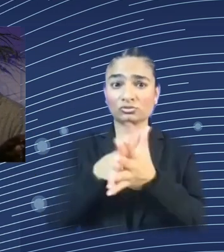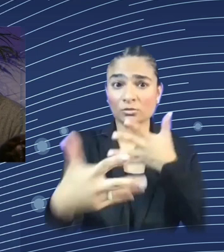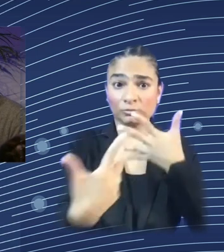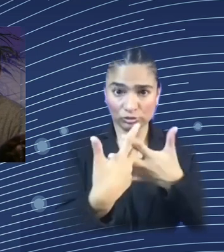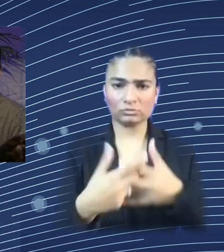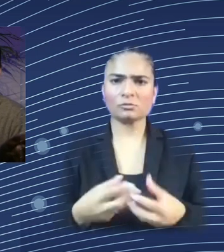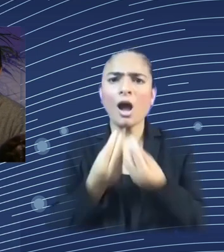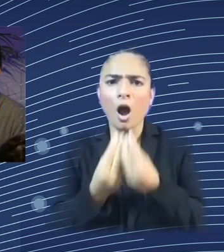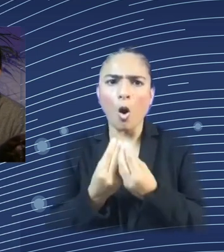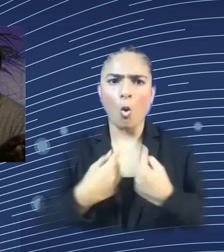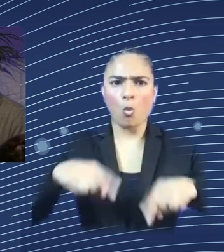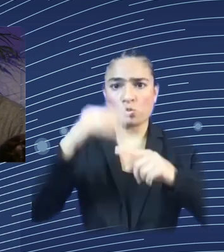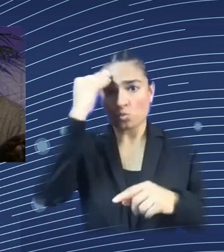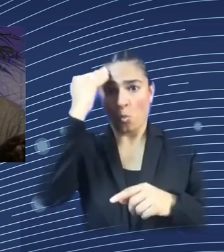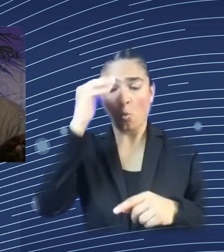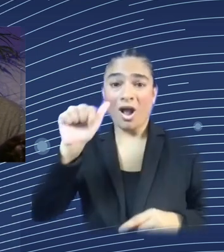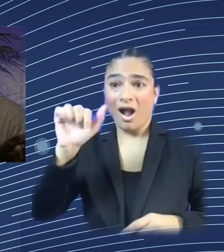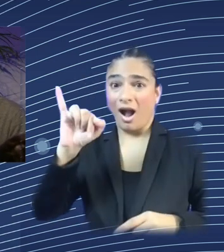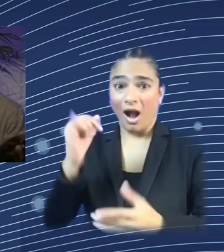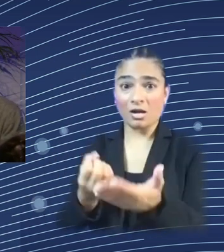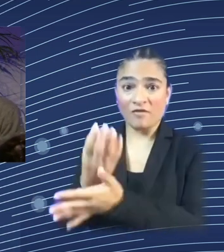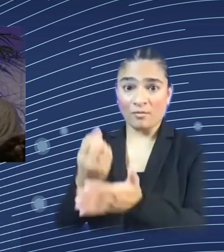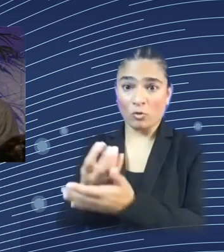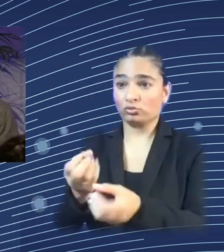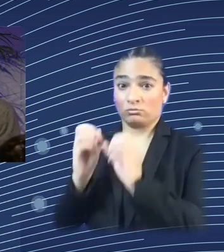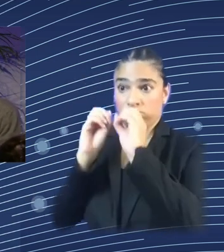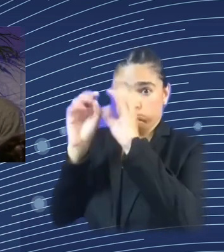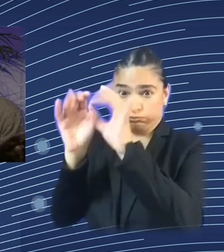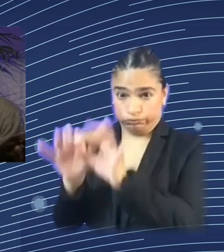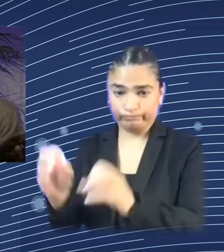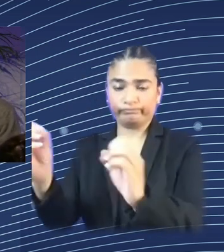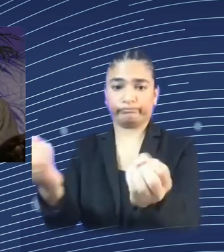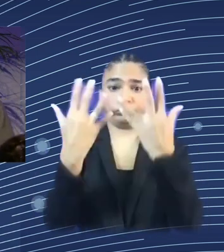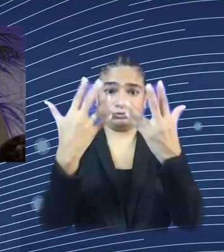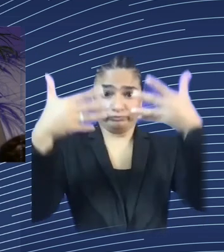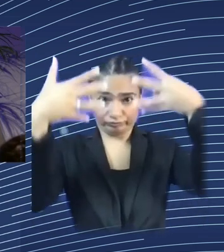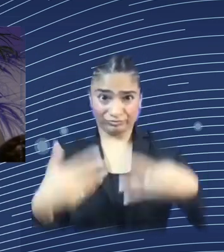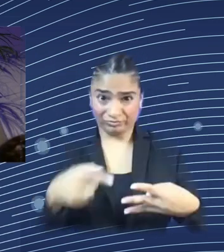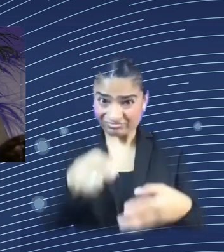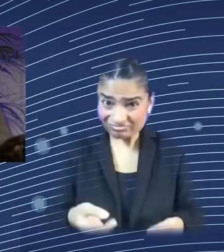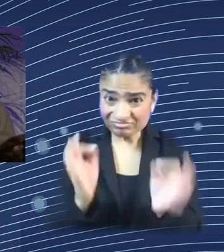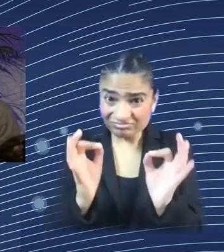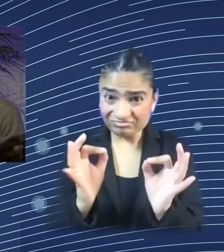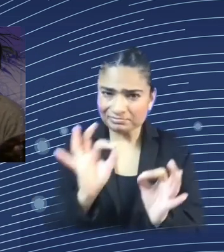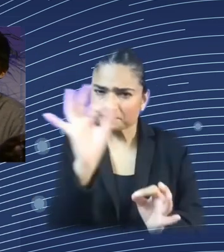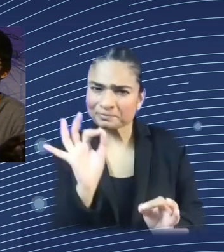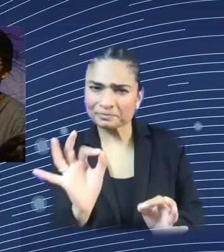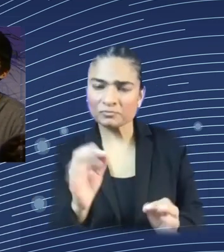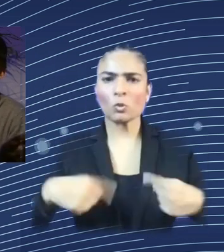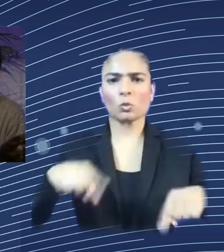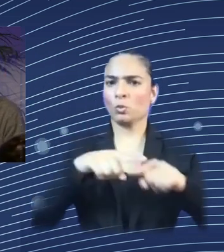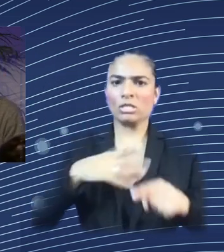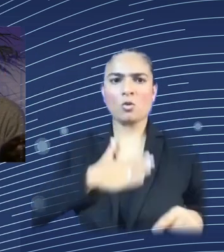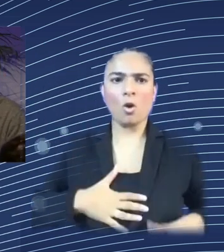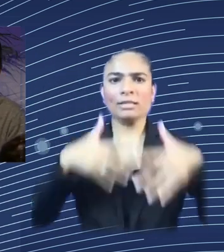provide reasoning, and we provide a confidence level. And there's always the ability for the user to do a manual verification.